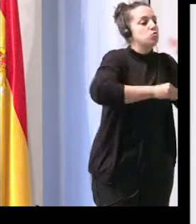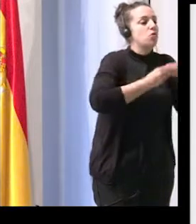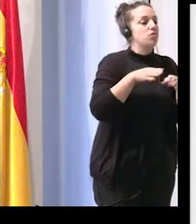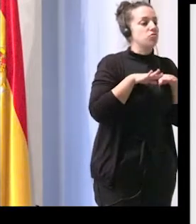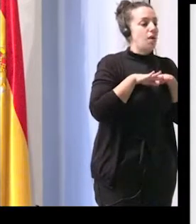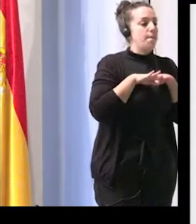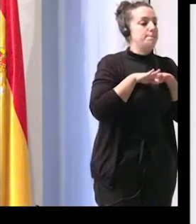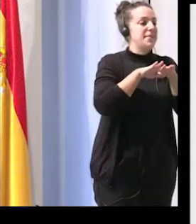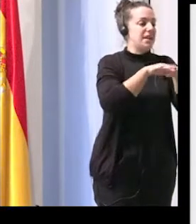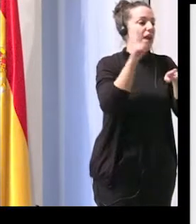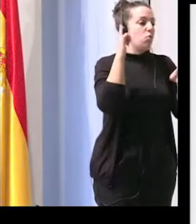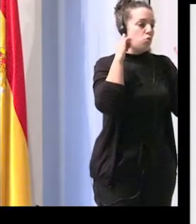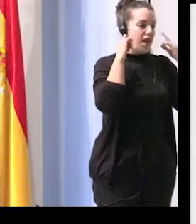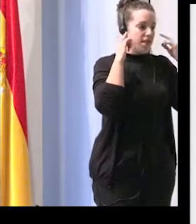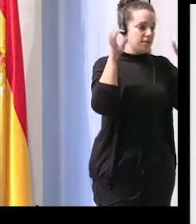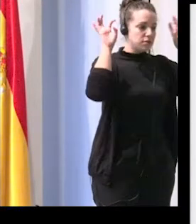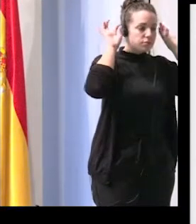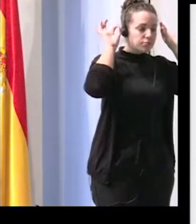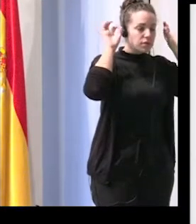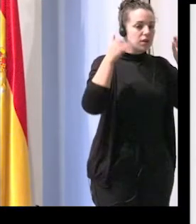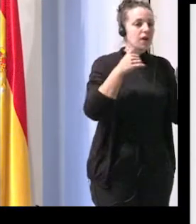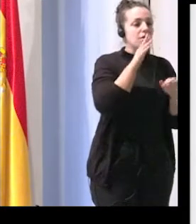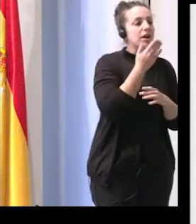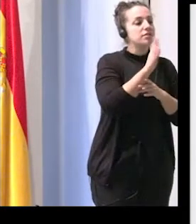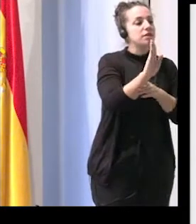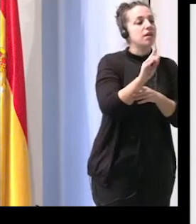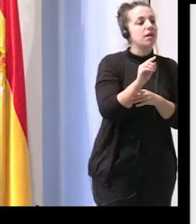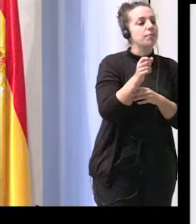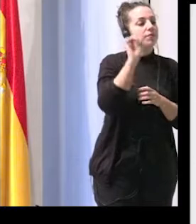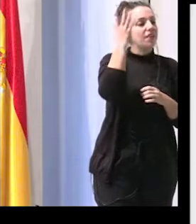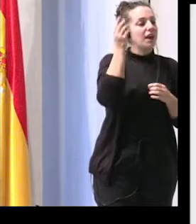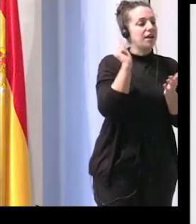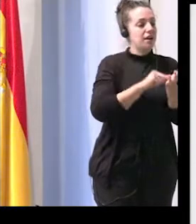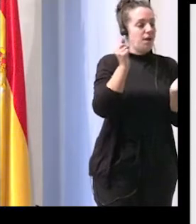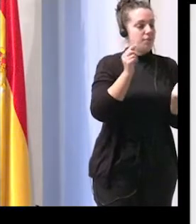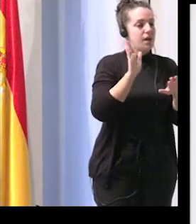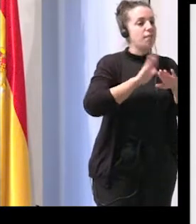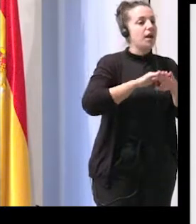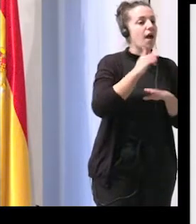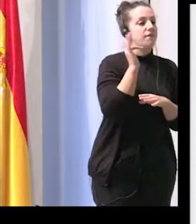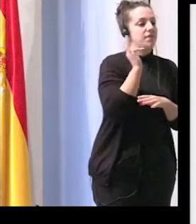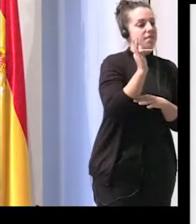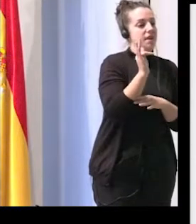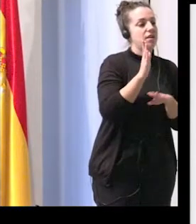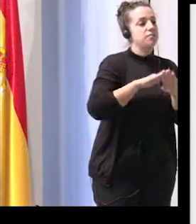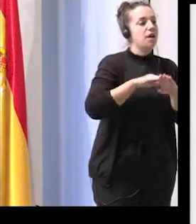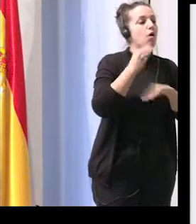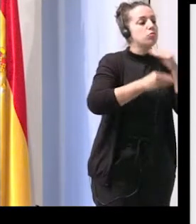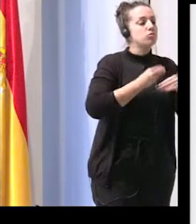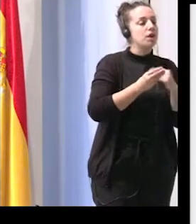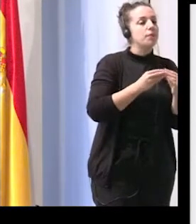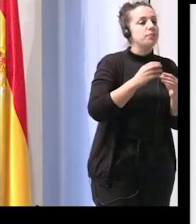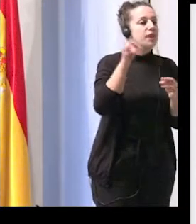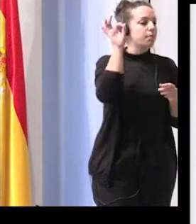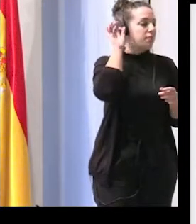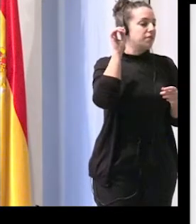quick idea of some of the benefits of using bilateral cochlear implants and bimodal devices. Remember the